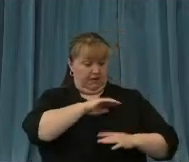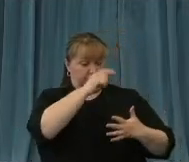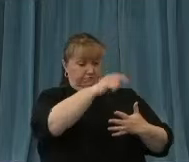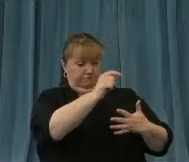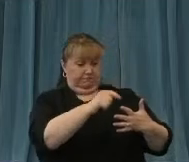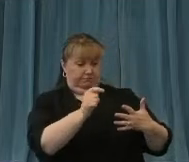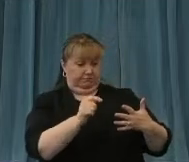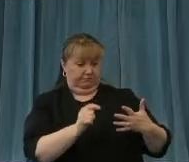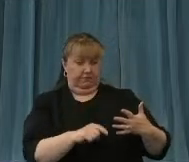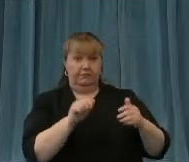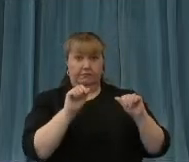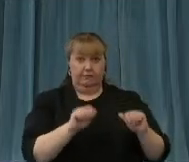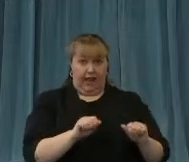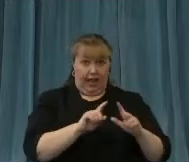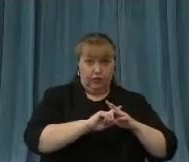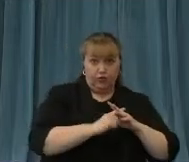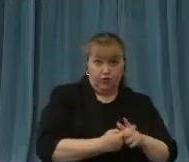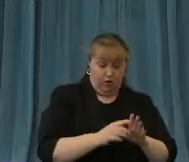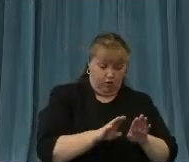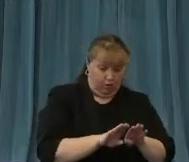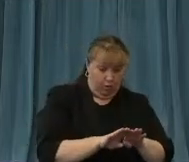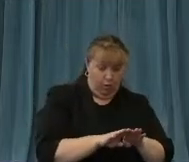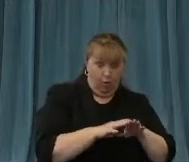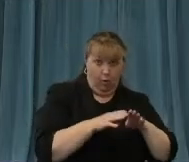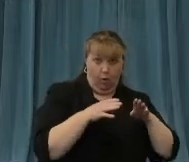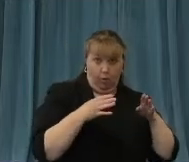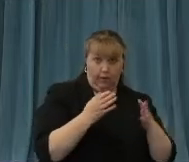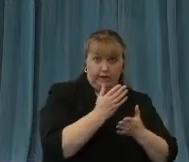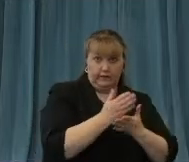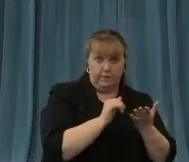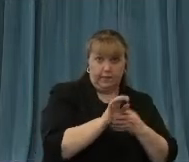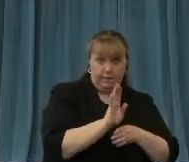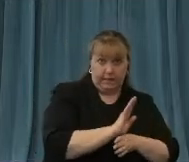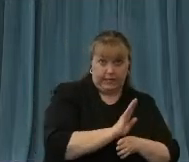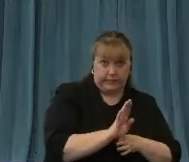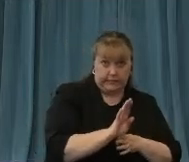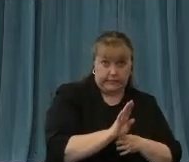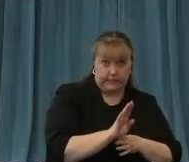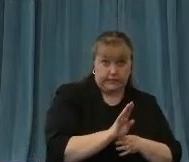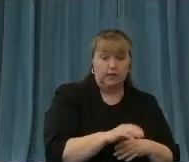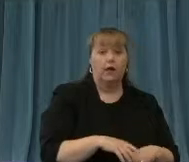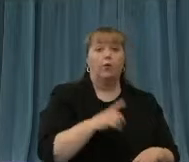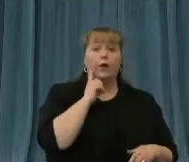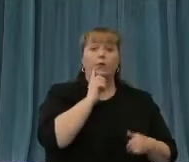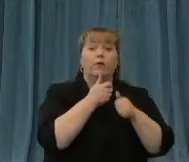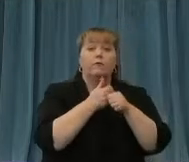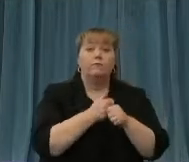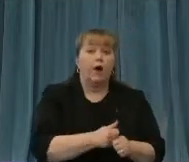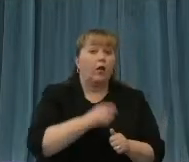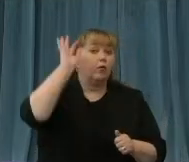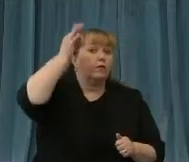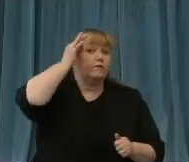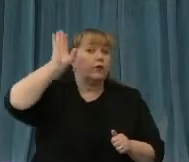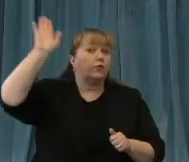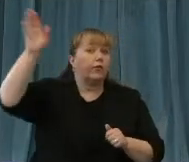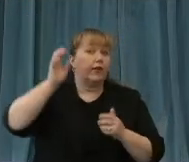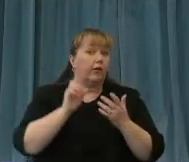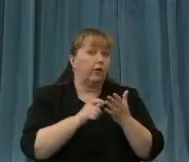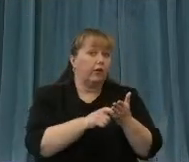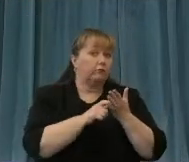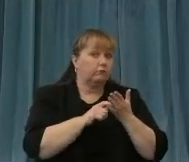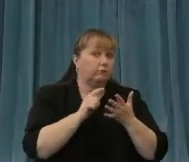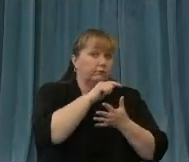activities and businesses, and the loosening of these restrictions will be done in accordance with federal guidance that's tailored to